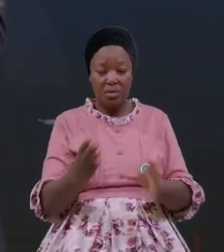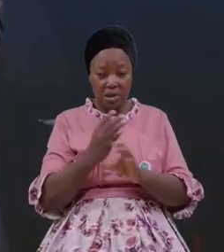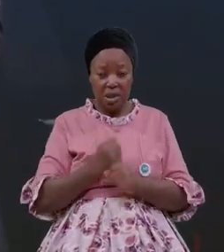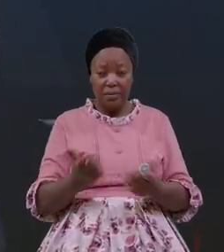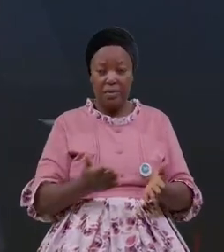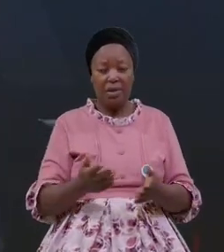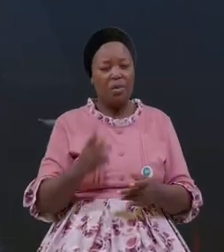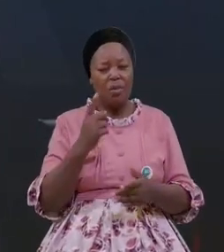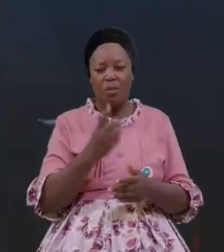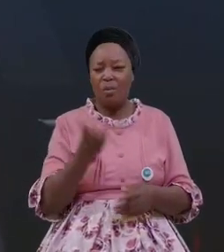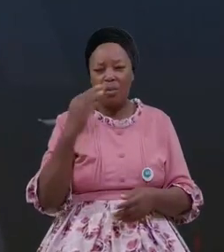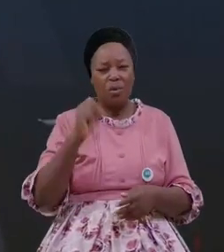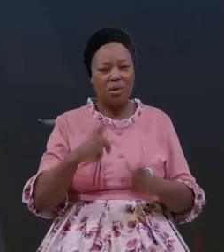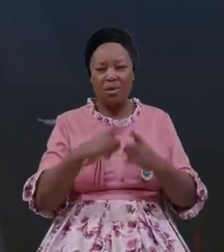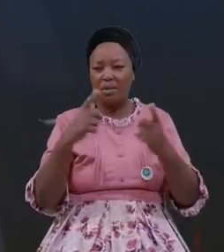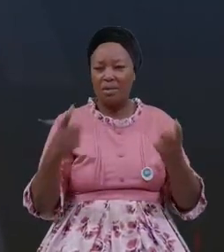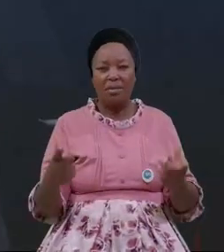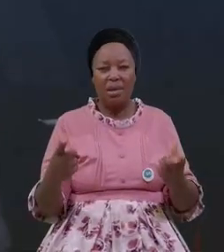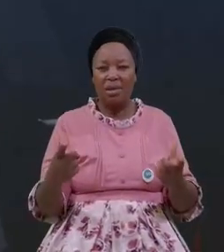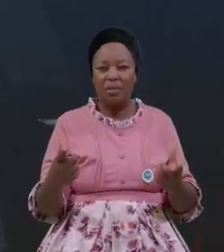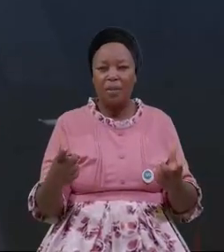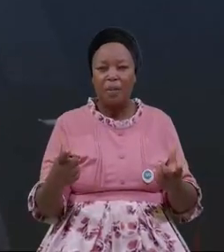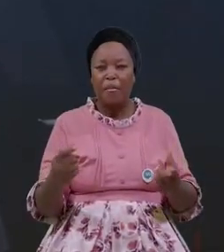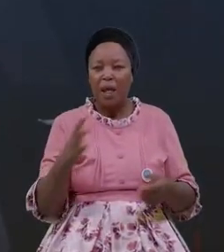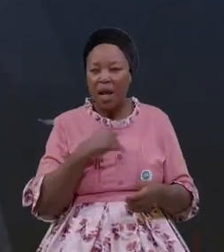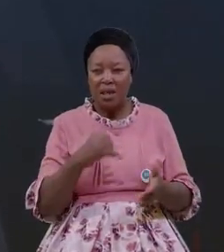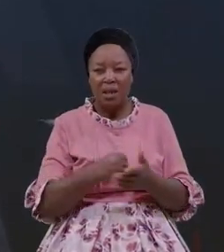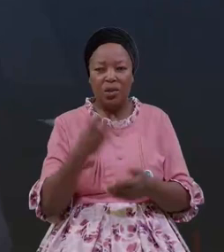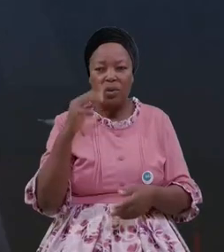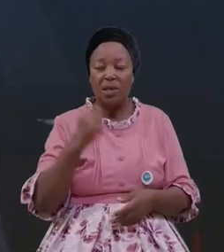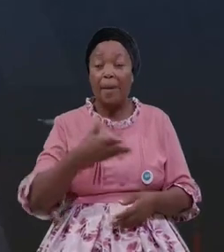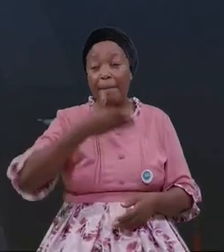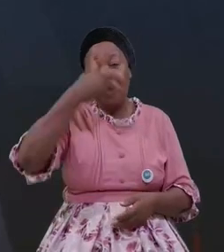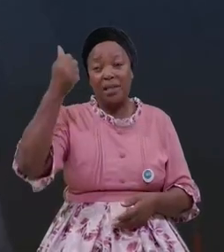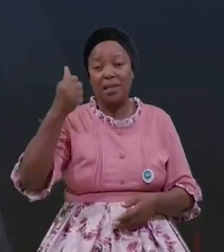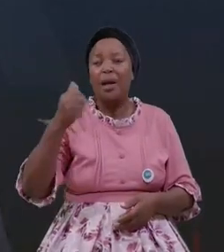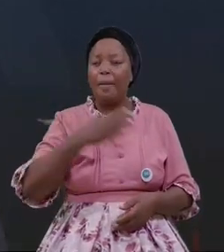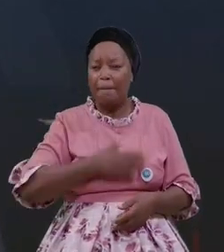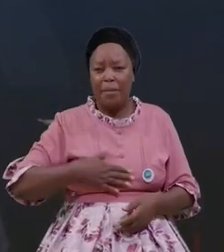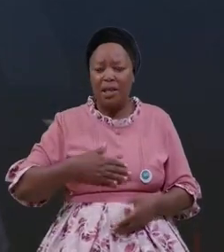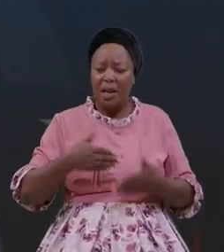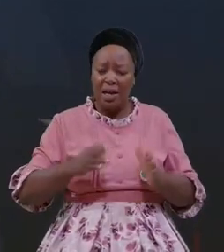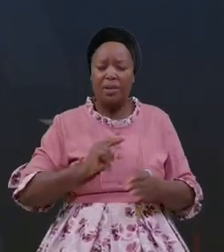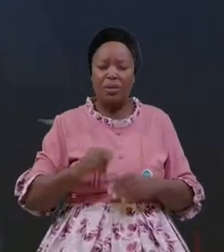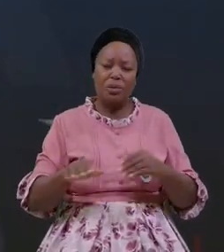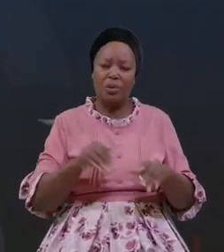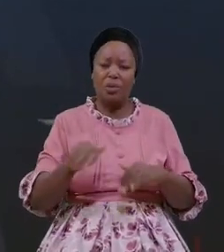please want to honor the governor honor the honor the indig honor the kingdom here tonight